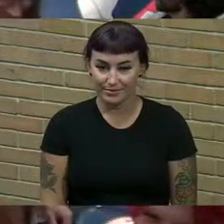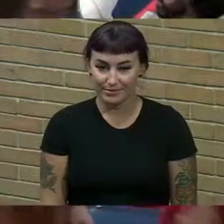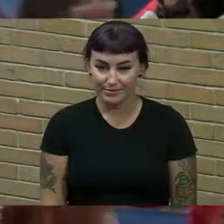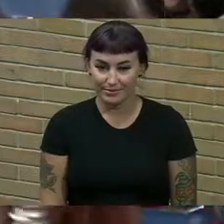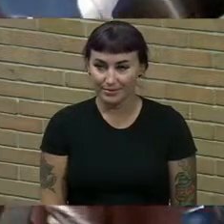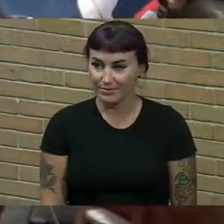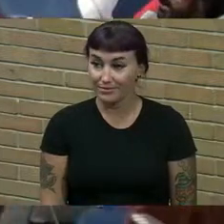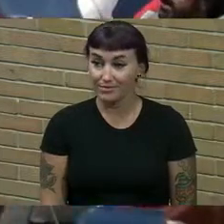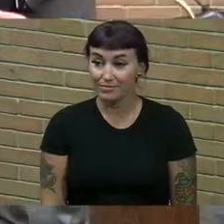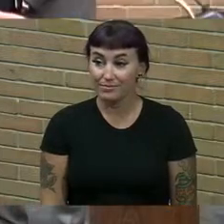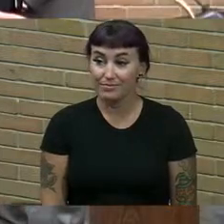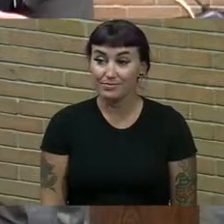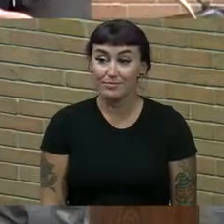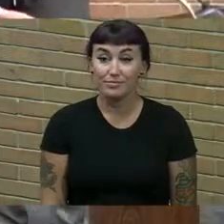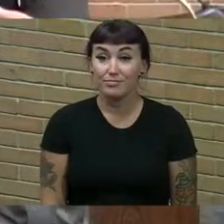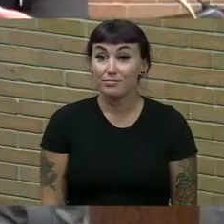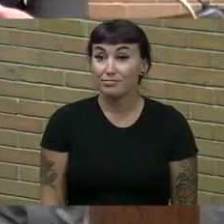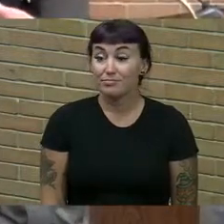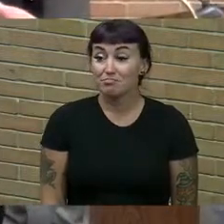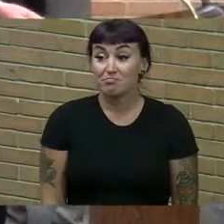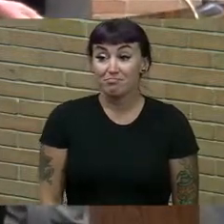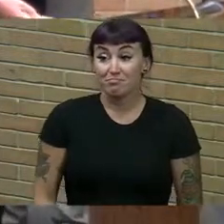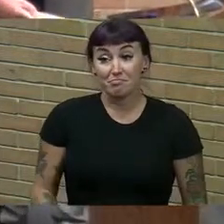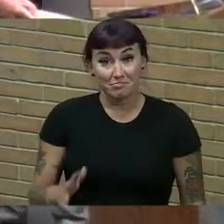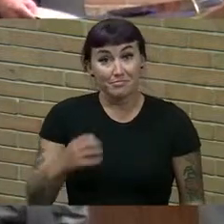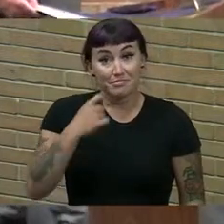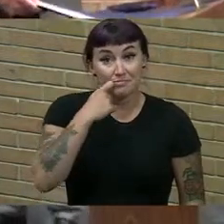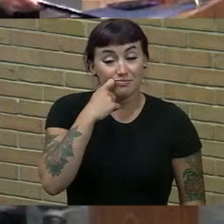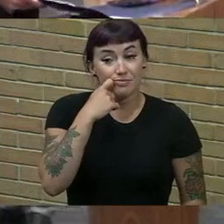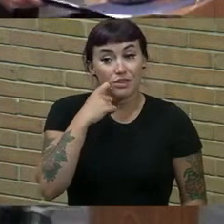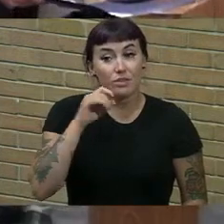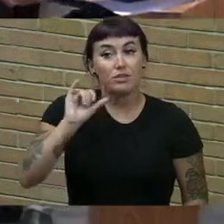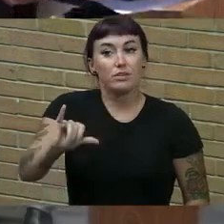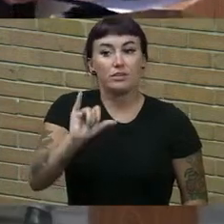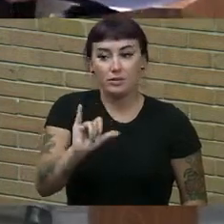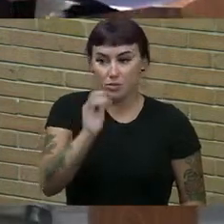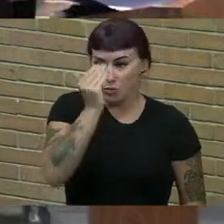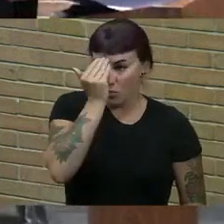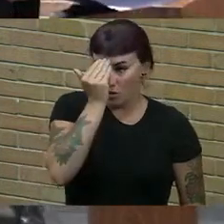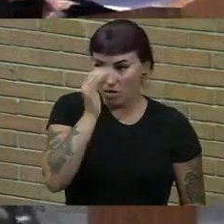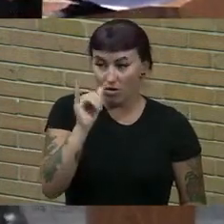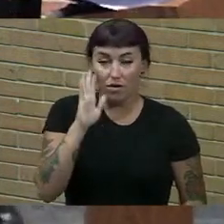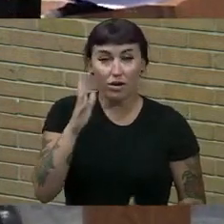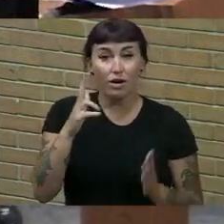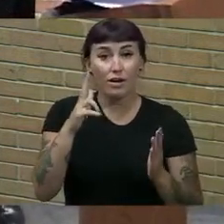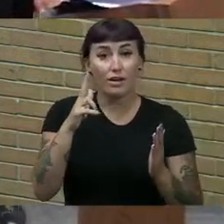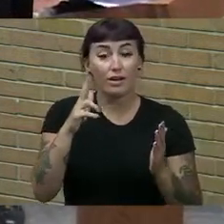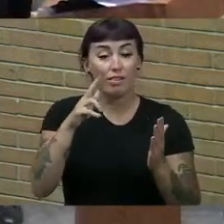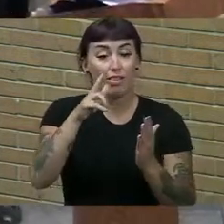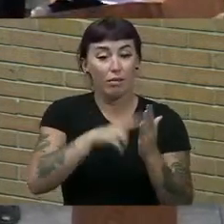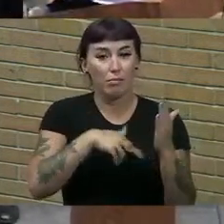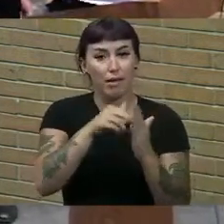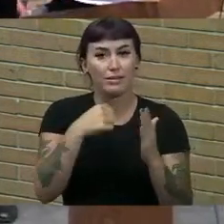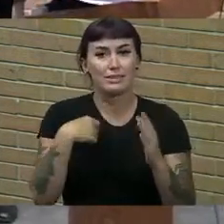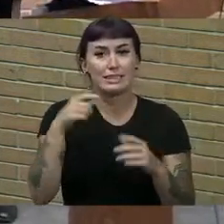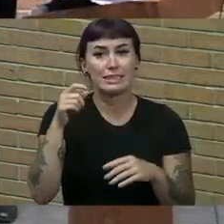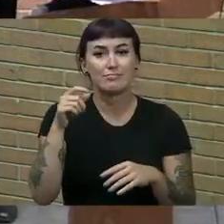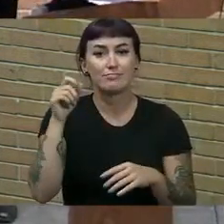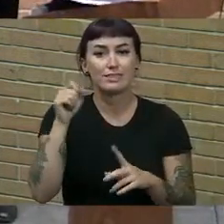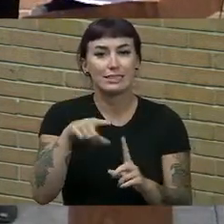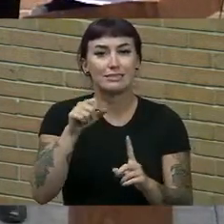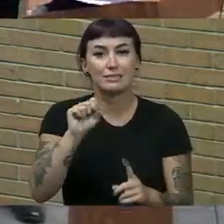Not that long ago, we became aware that the painted signal boxes around